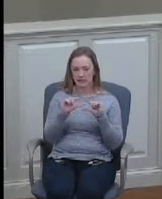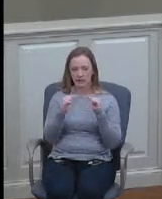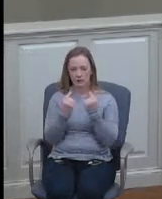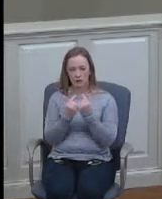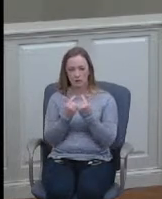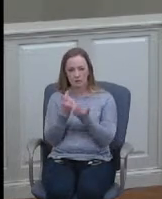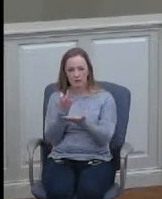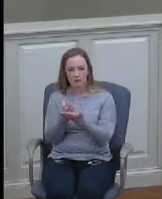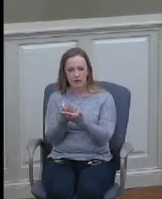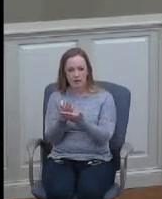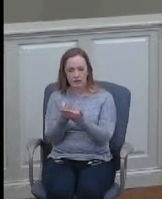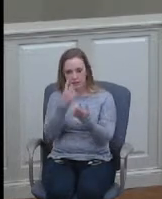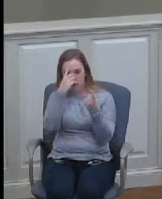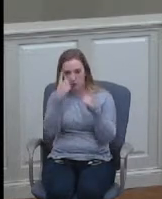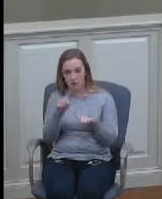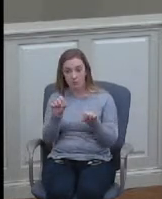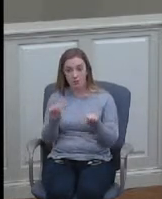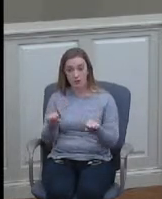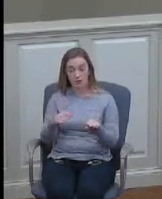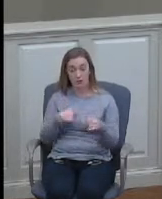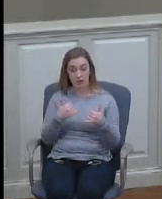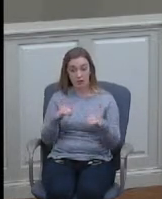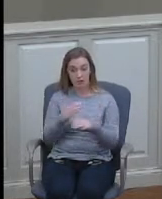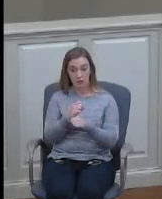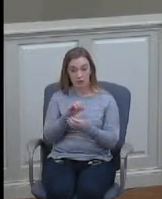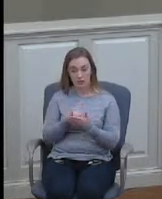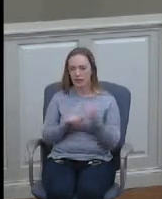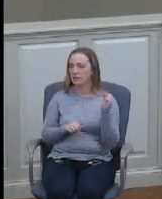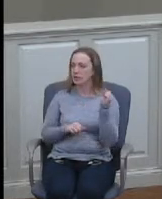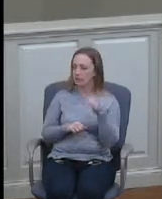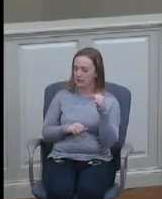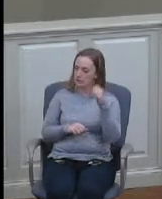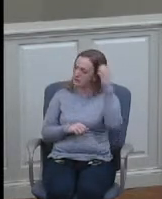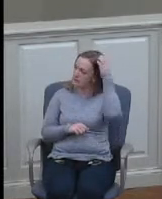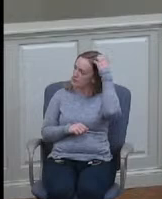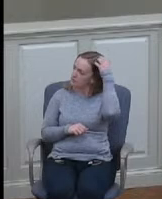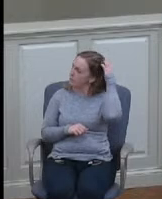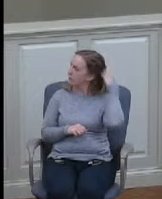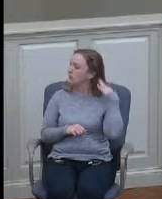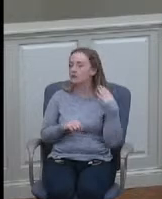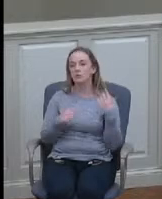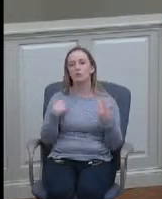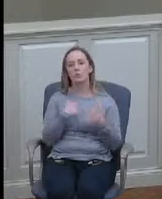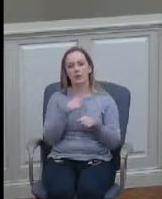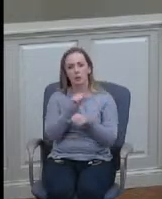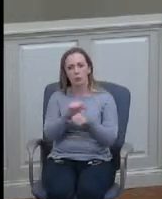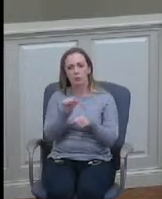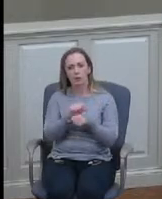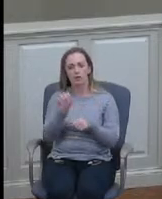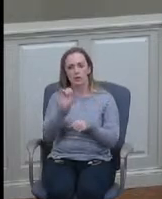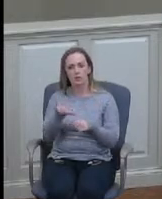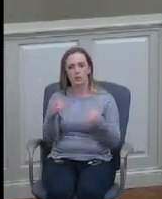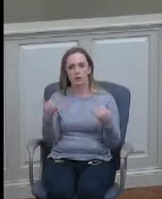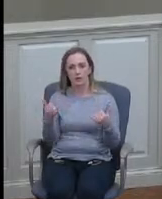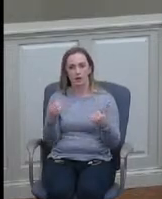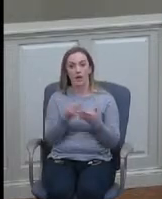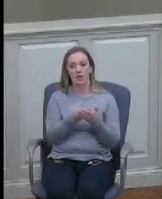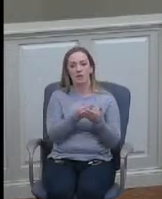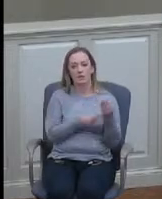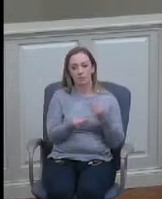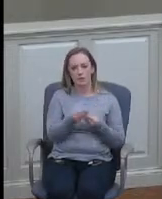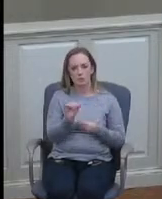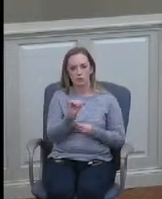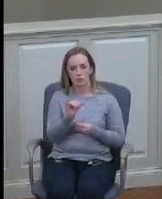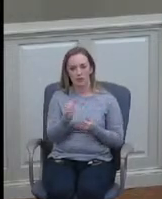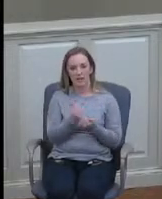agreement. Could I still get that? Yes. Okay. Yes. And 'Cause that so would be- we're working on that and the budget. Everything